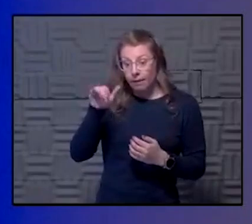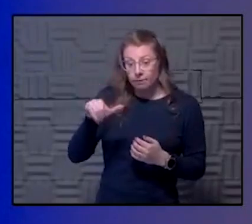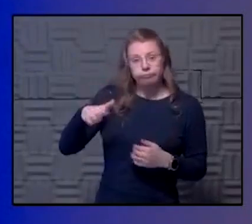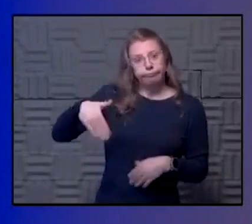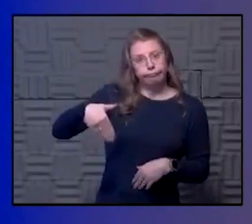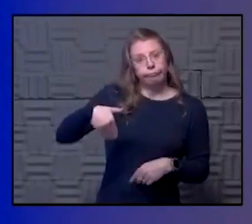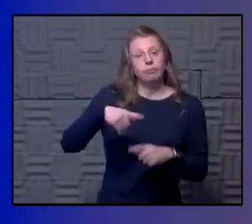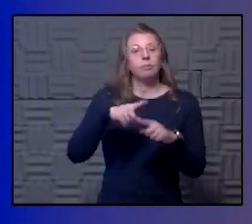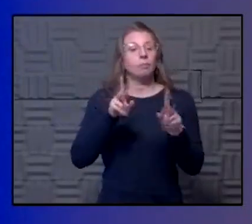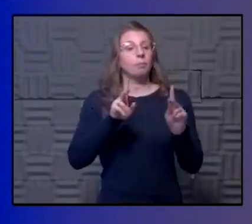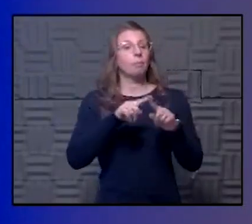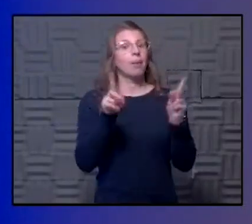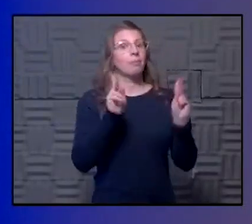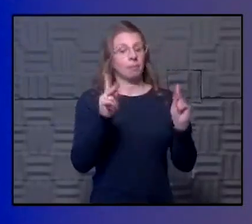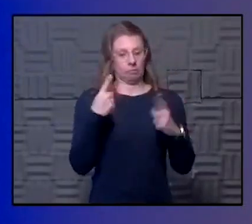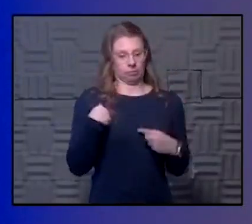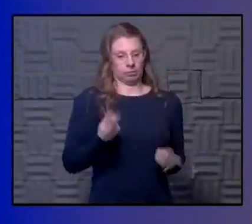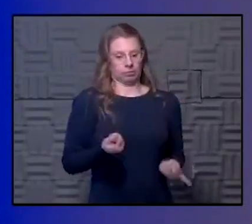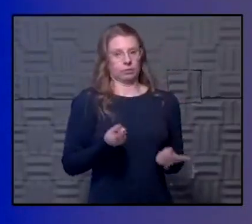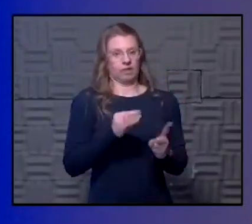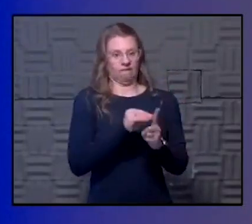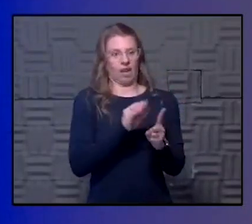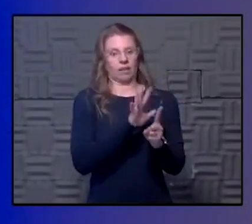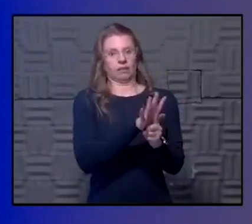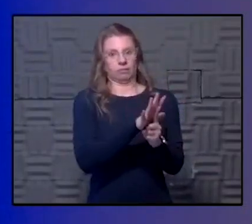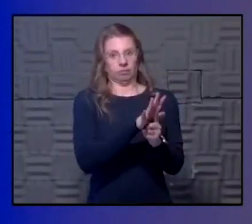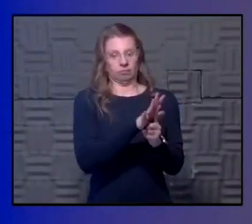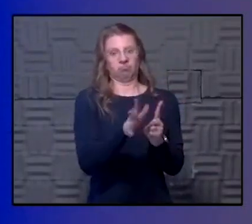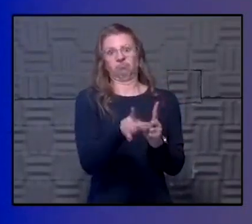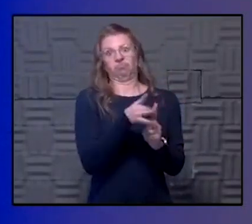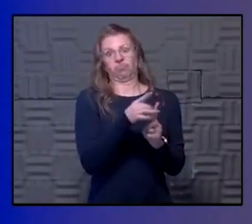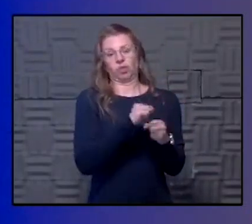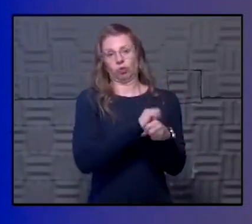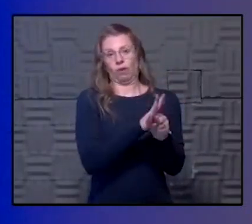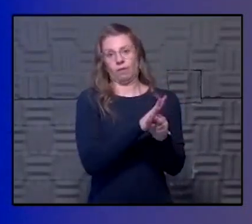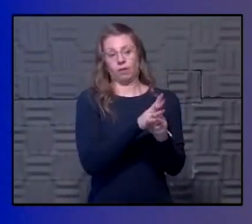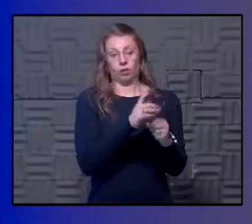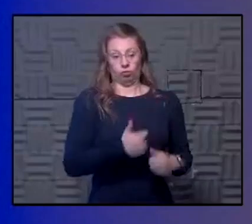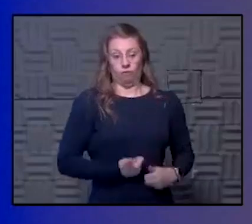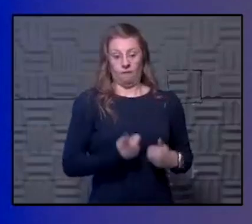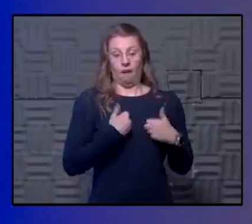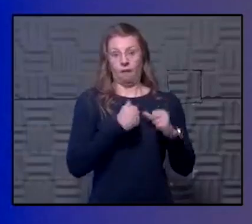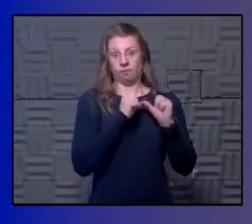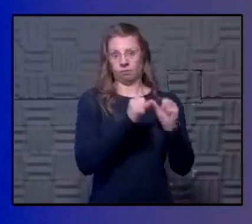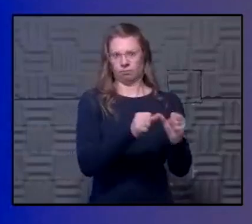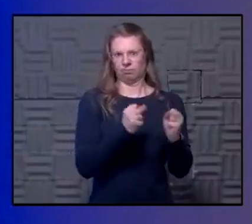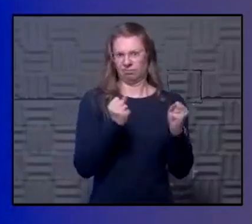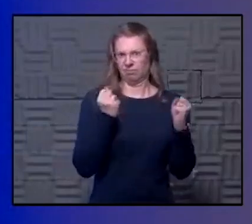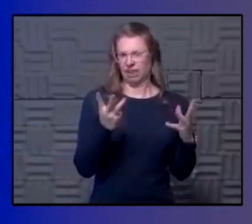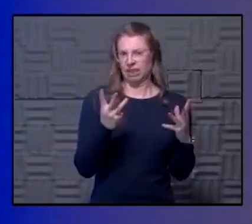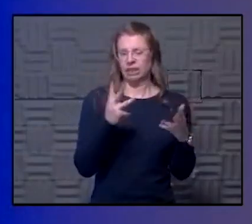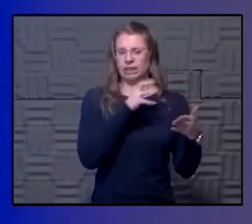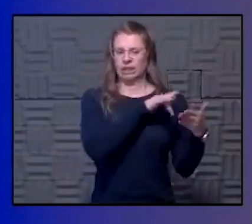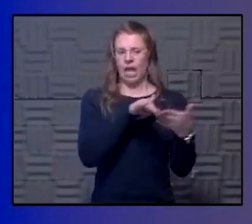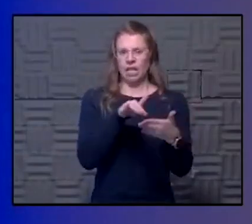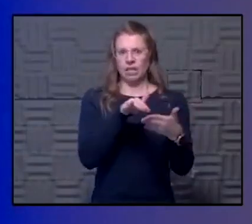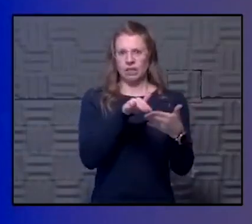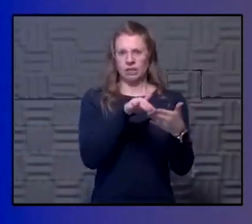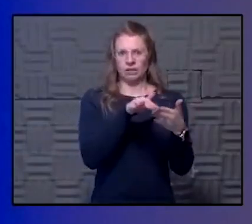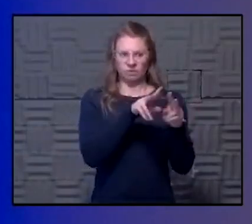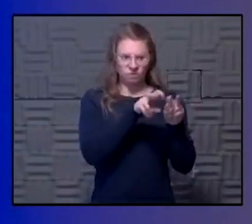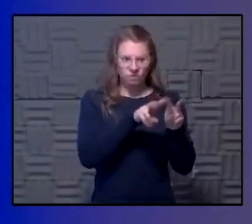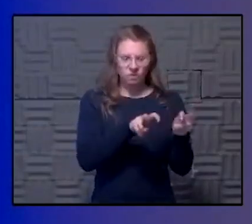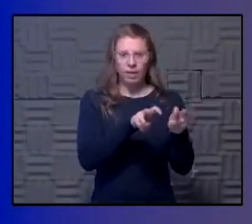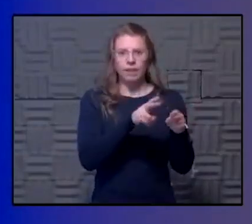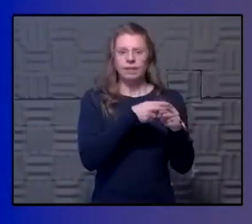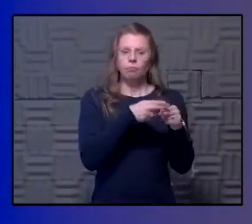people have been infected with coronavirus and survived, there have been a number of studies looking at that